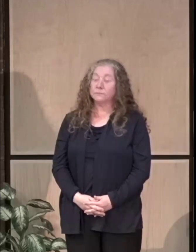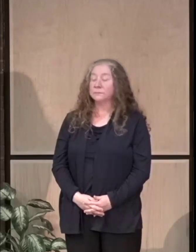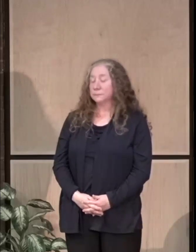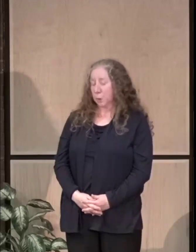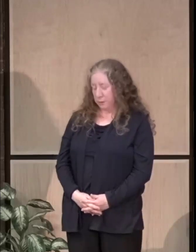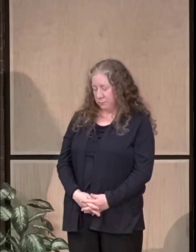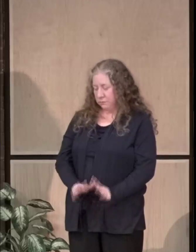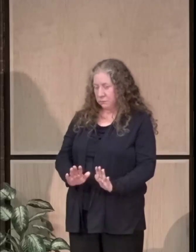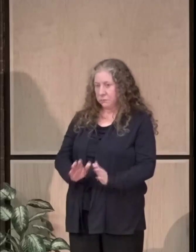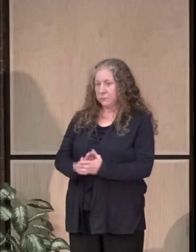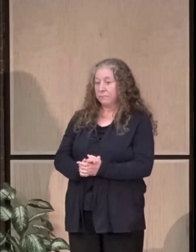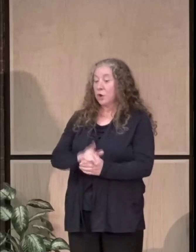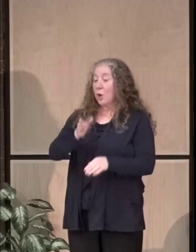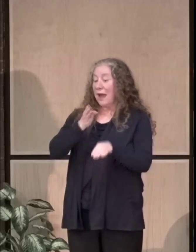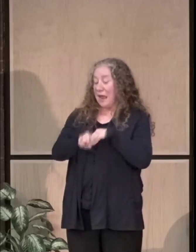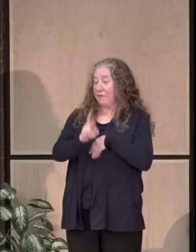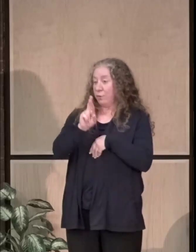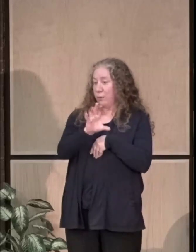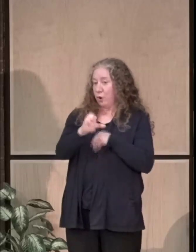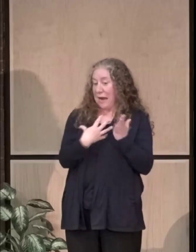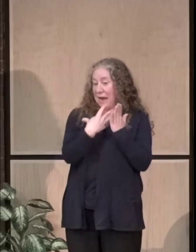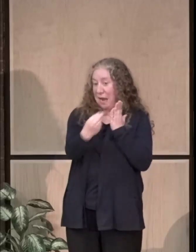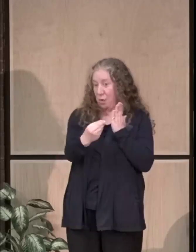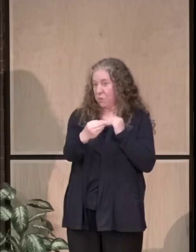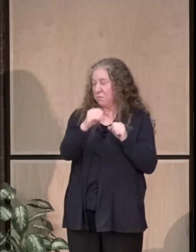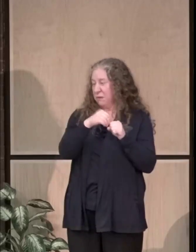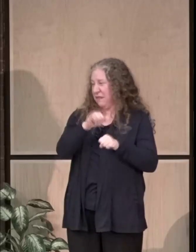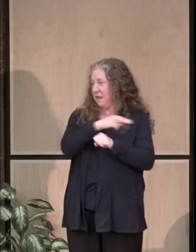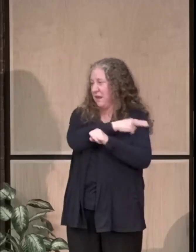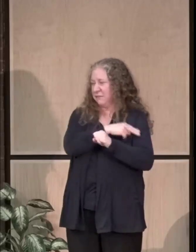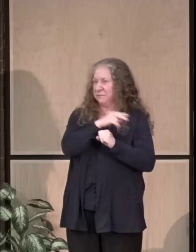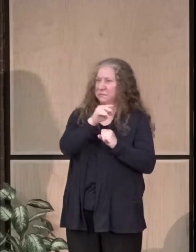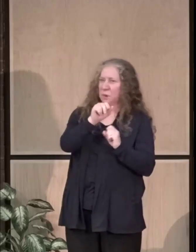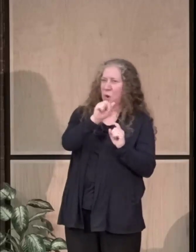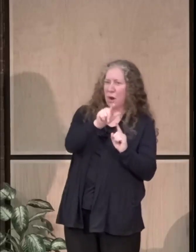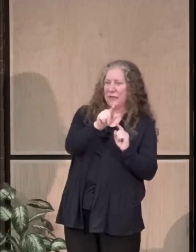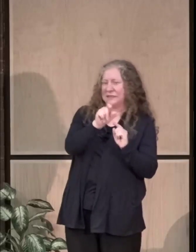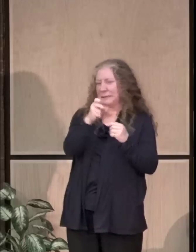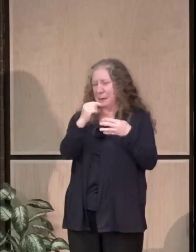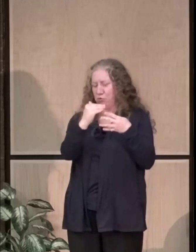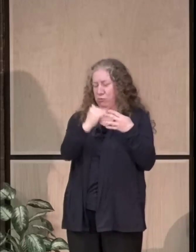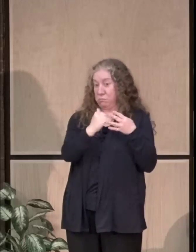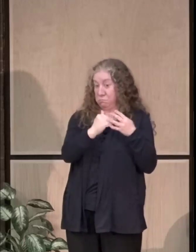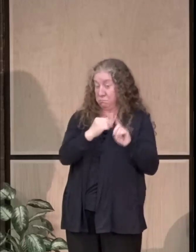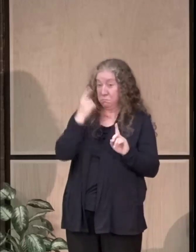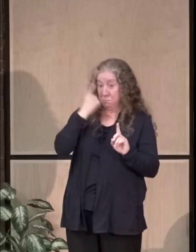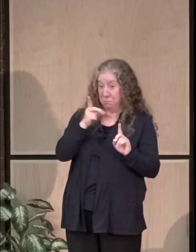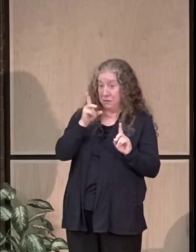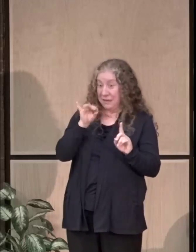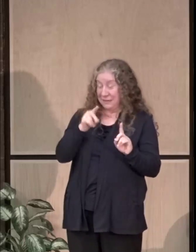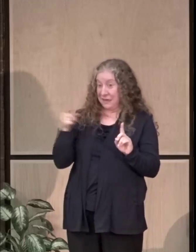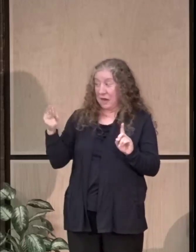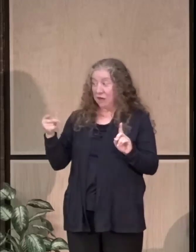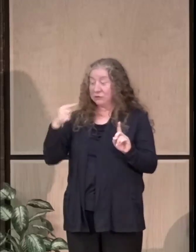Between his Card's release from Four Winds in early August and mid-September, did Hodges ever tell you that Card was skipping